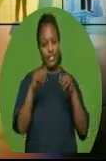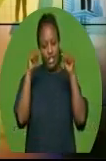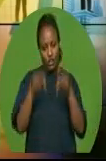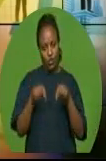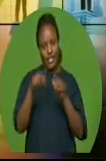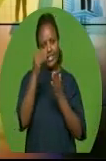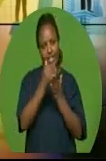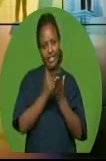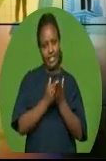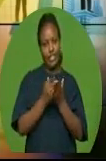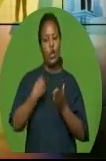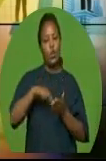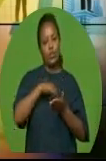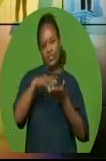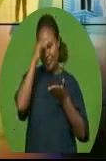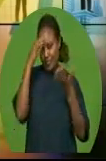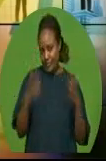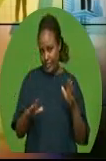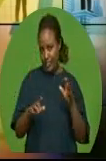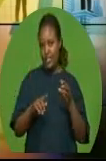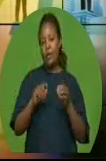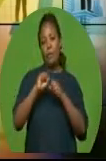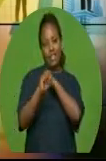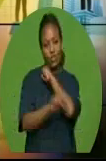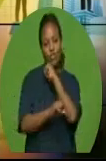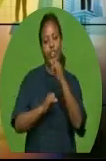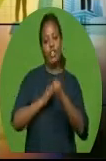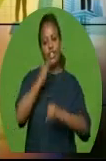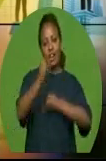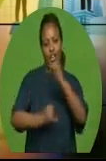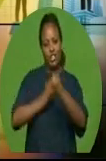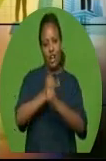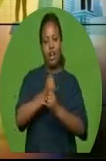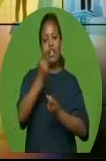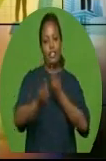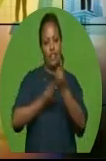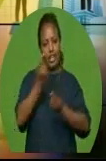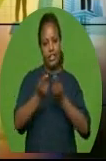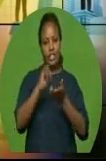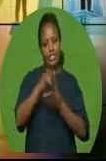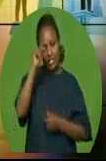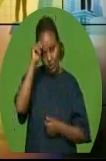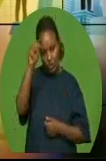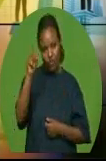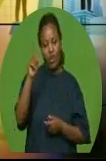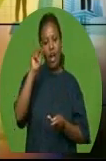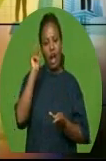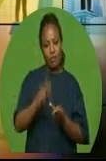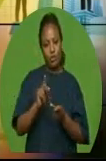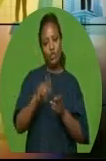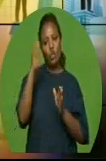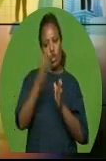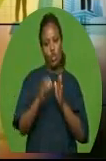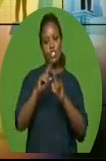Students, in today's lesson, we have learnt about the basis of international trade, that is the theory